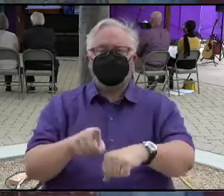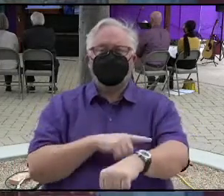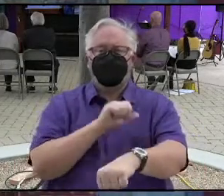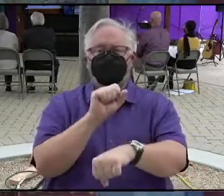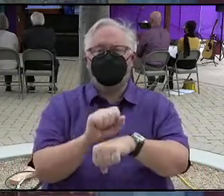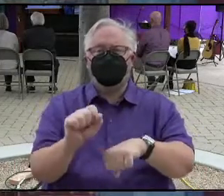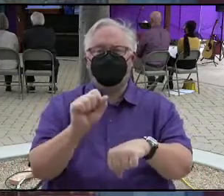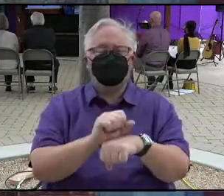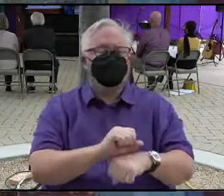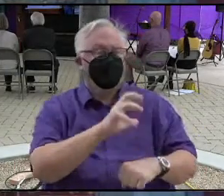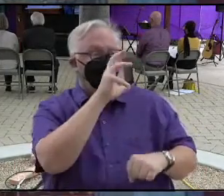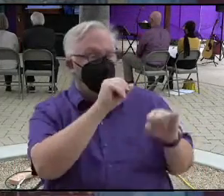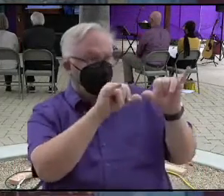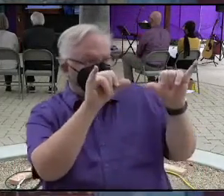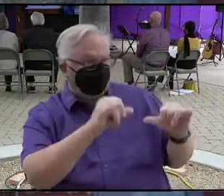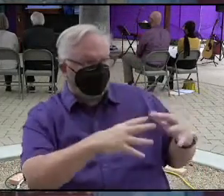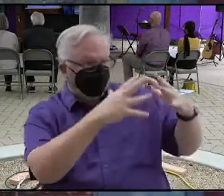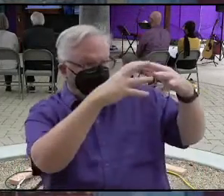old systems and